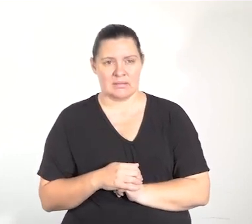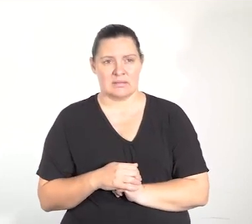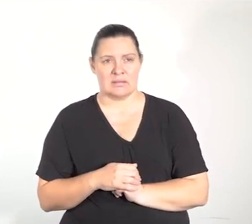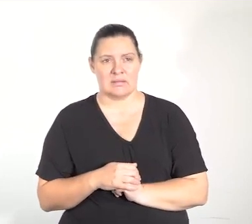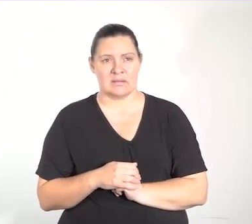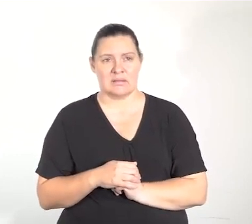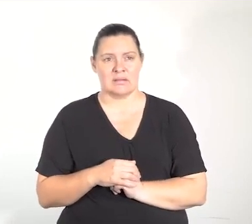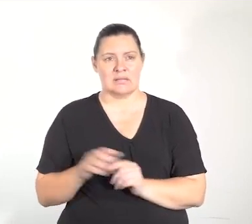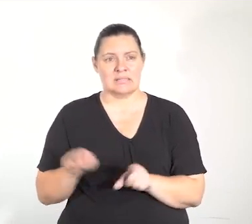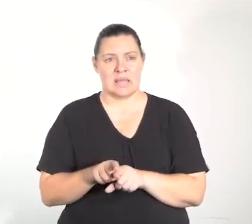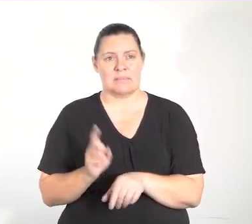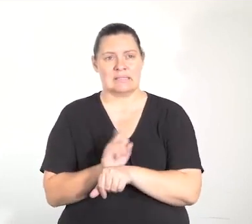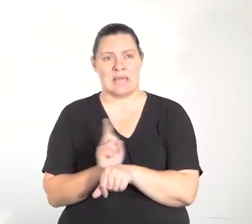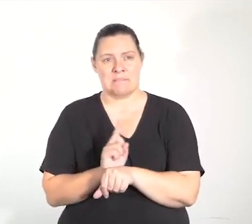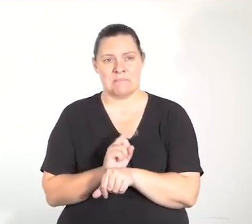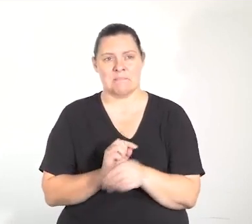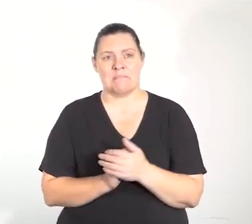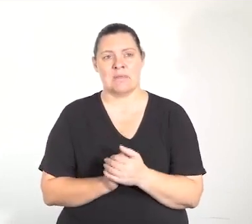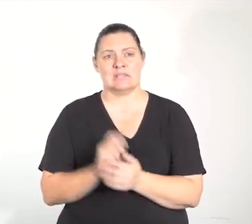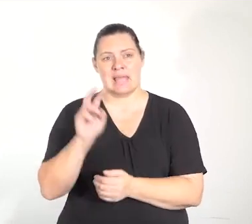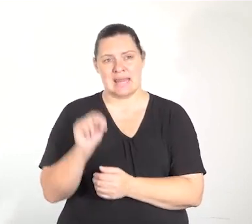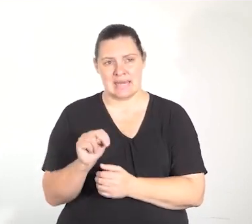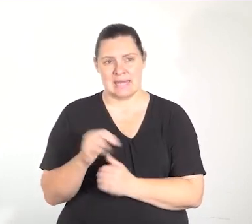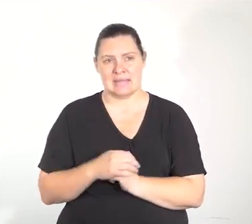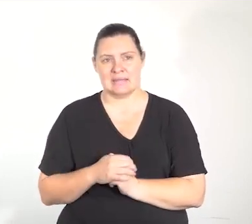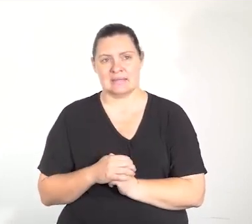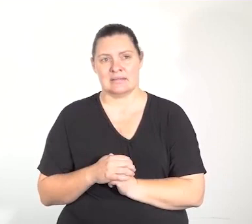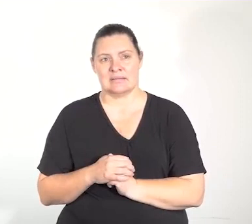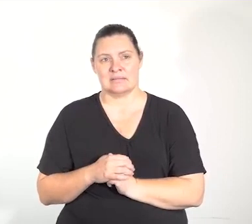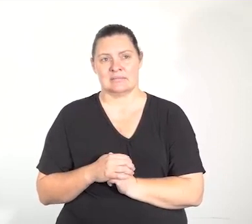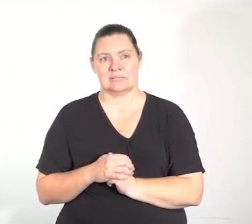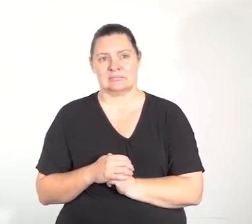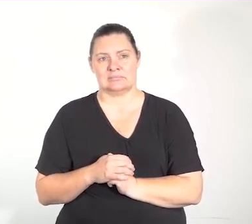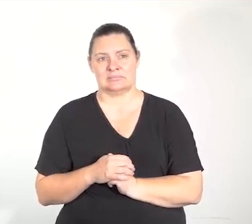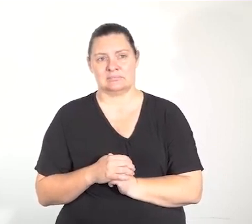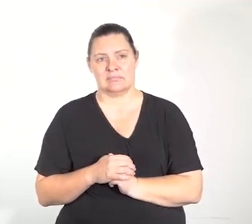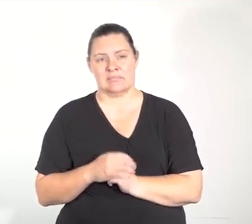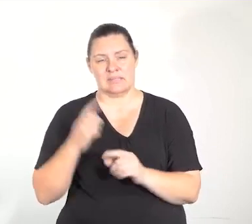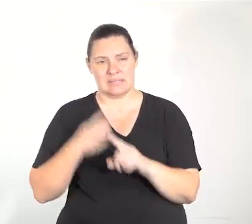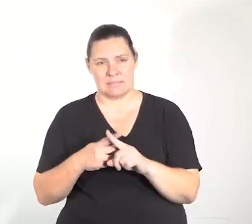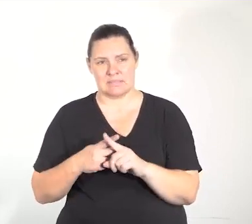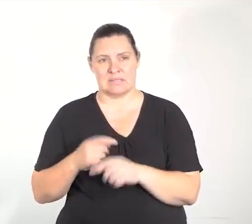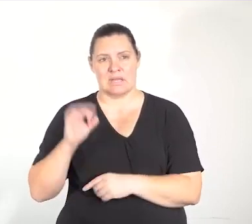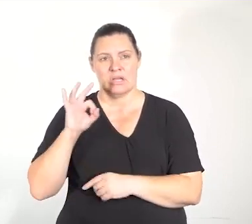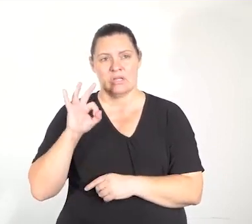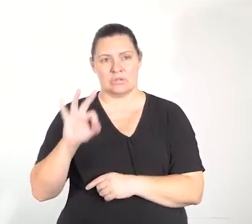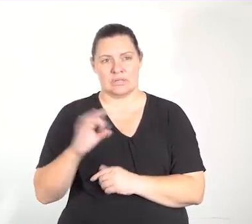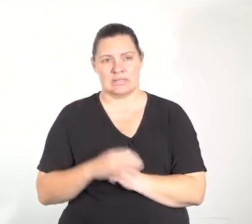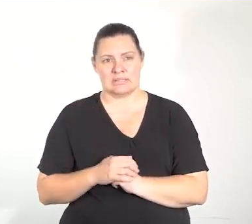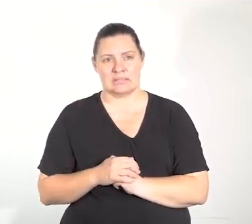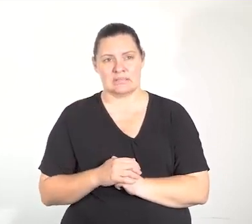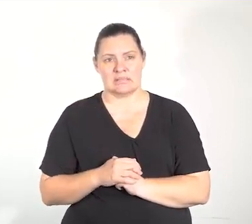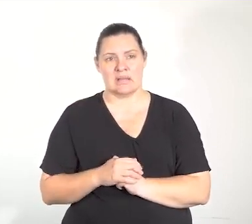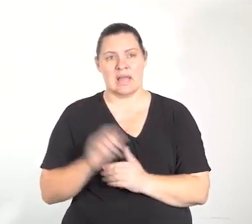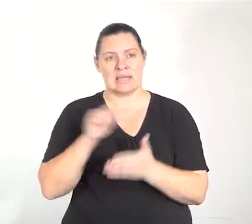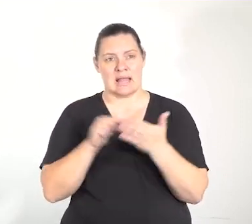also going to multiply by our period, which is our n, so we are going to multiply by 3. You can